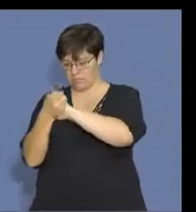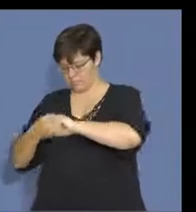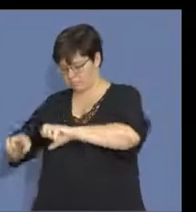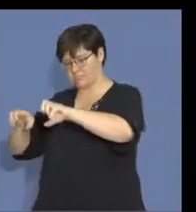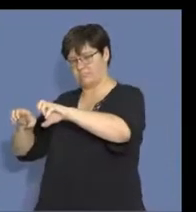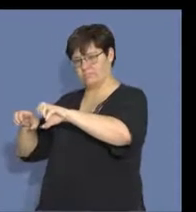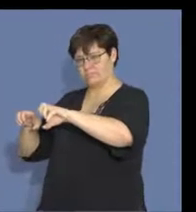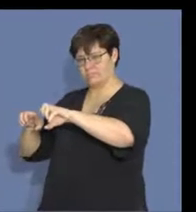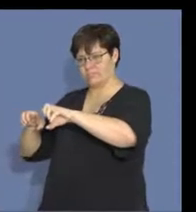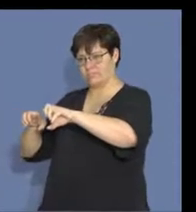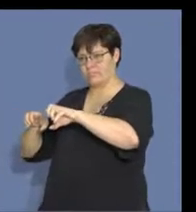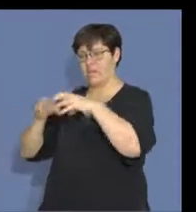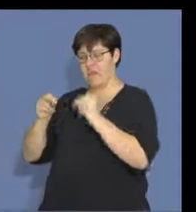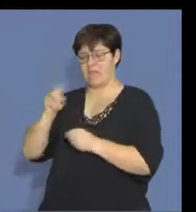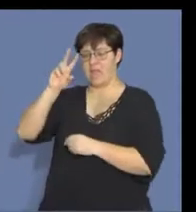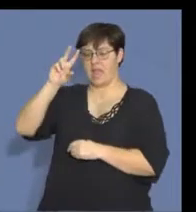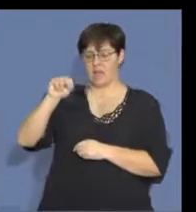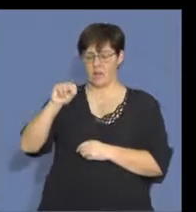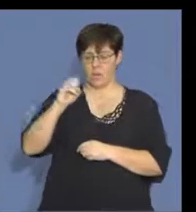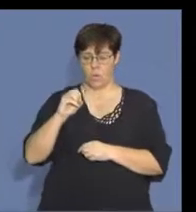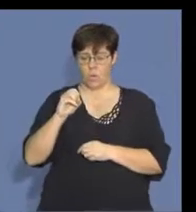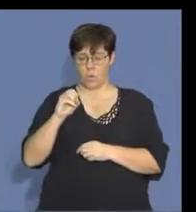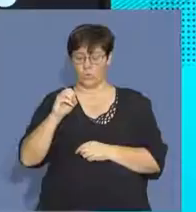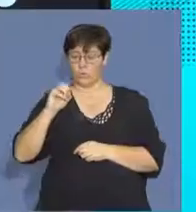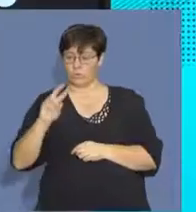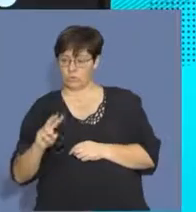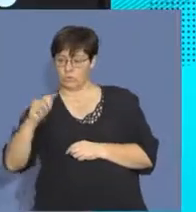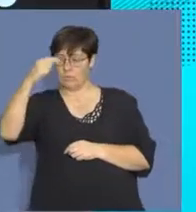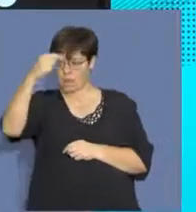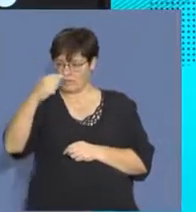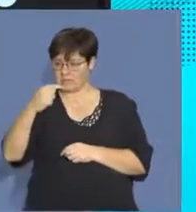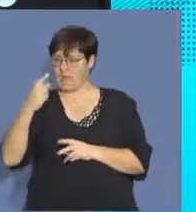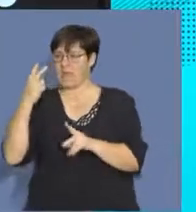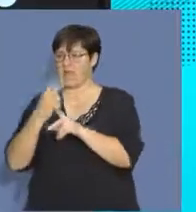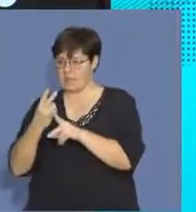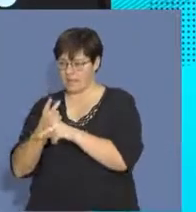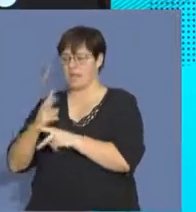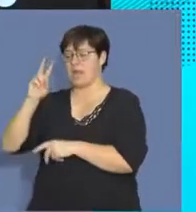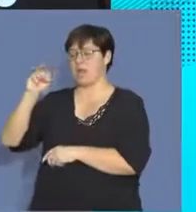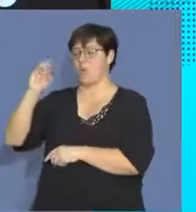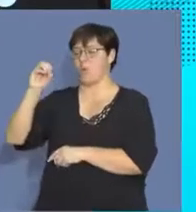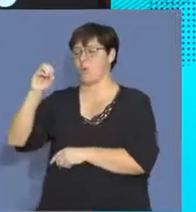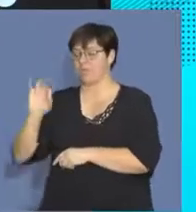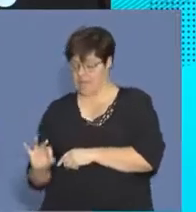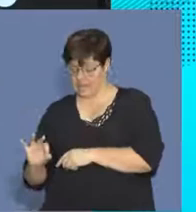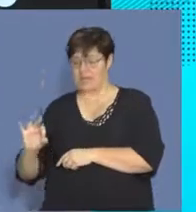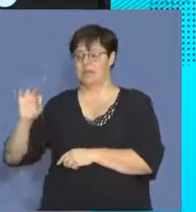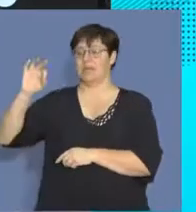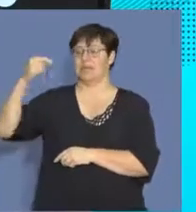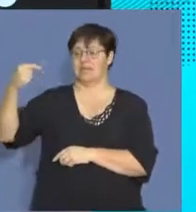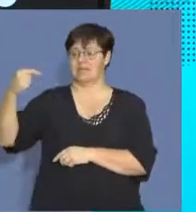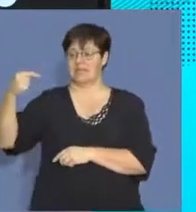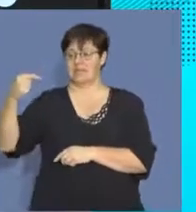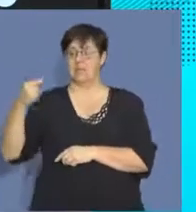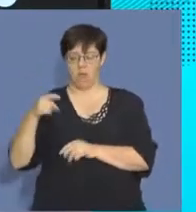I mentioned earlier on, we've got these leguminous plants that basically have these nitrogen fixing bacteria